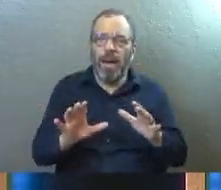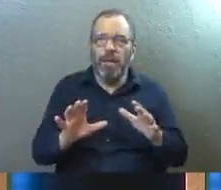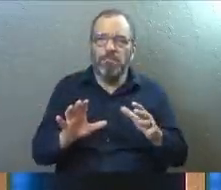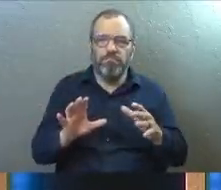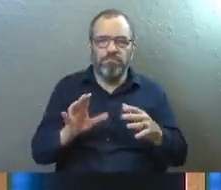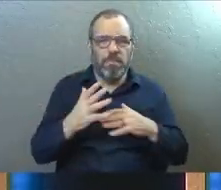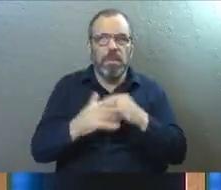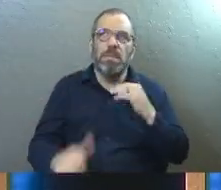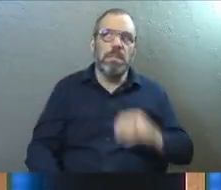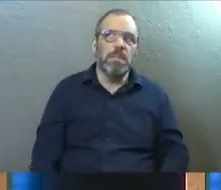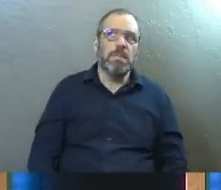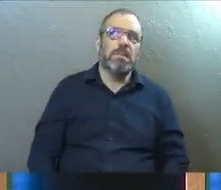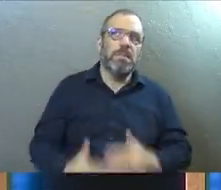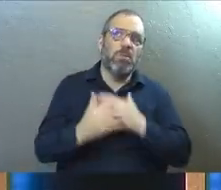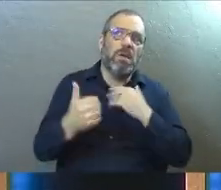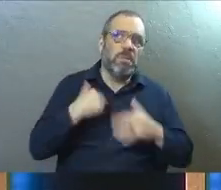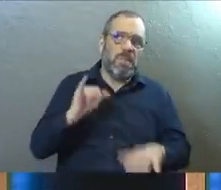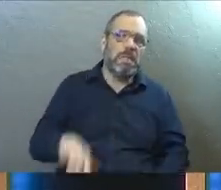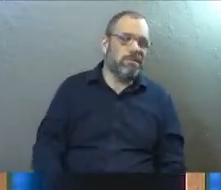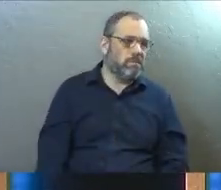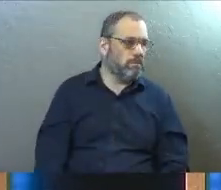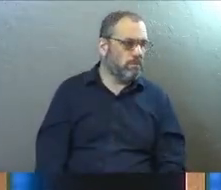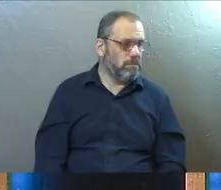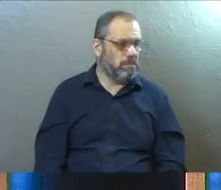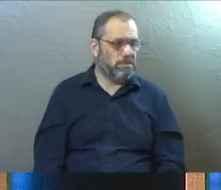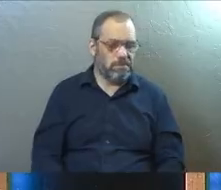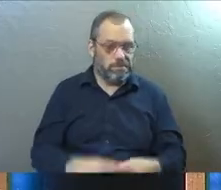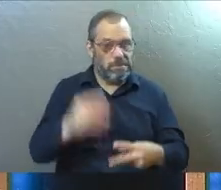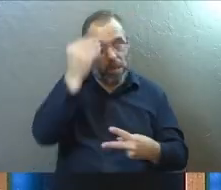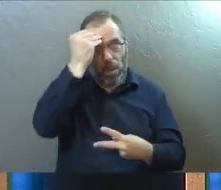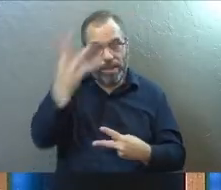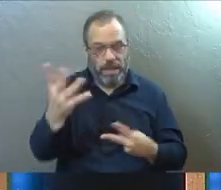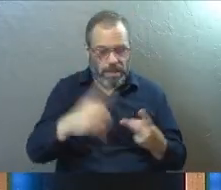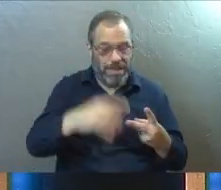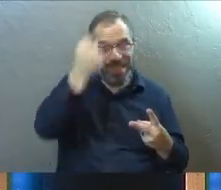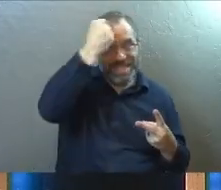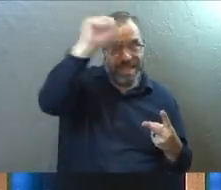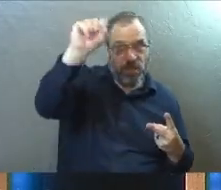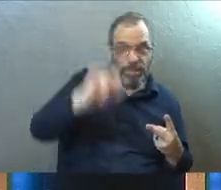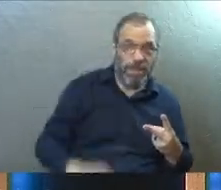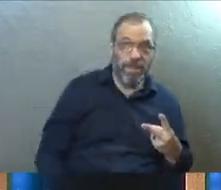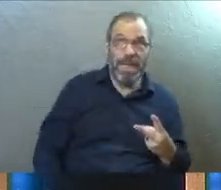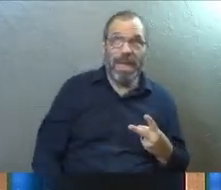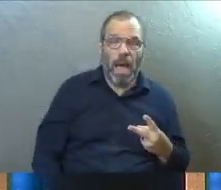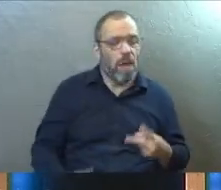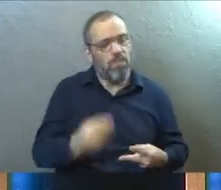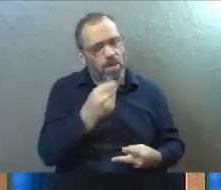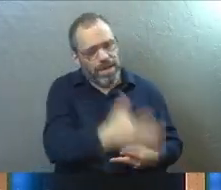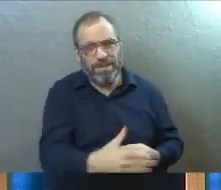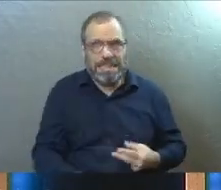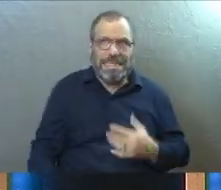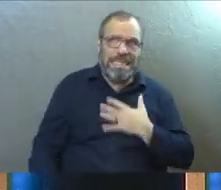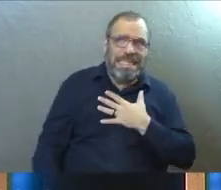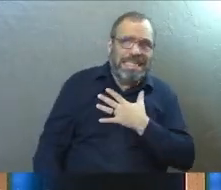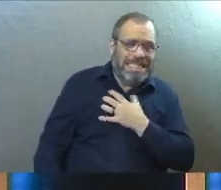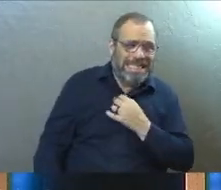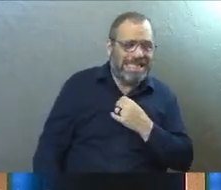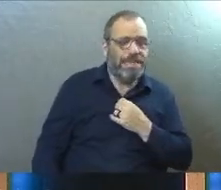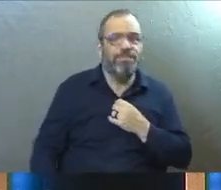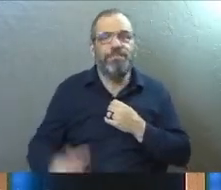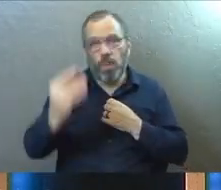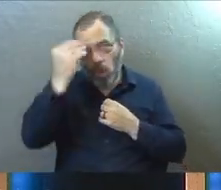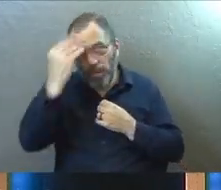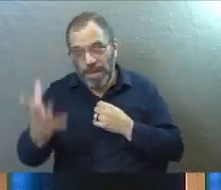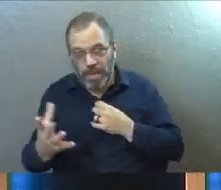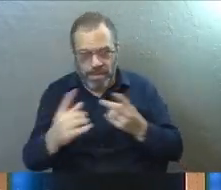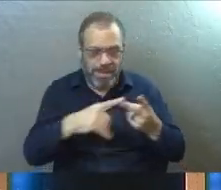call you to this, and you're like, I don't know, God. Obedience, disobedience. This is what I have for you. I don't know, God.